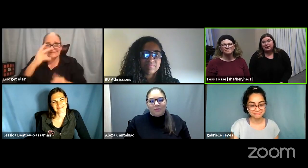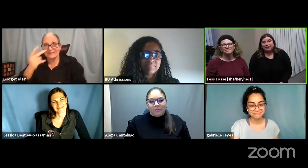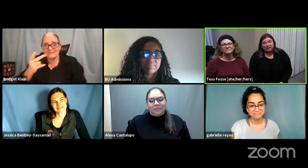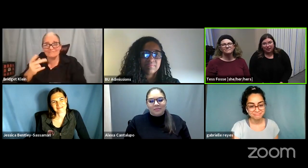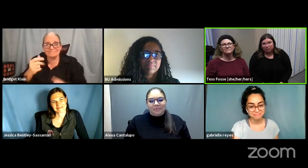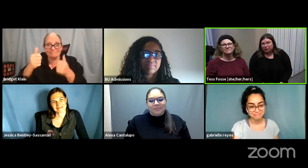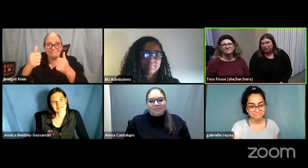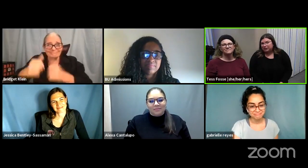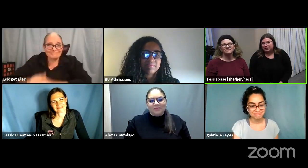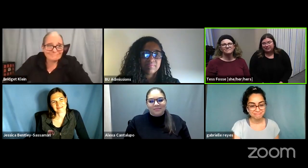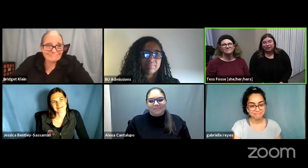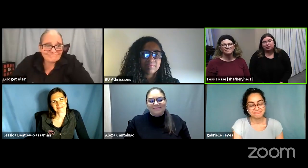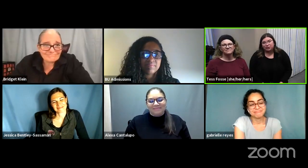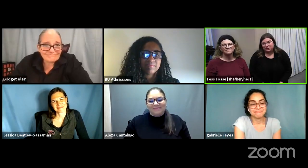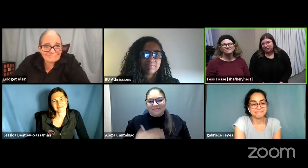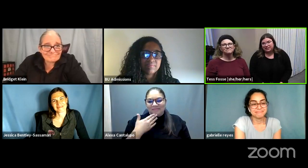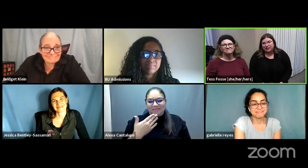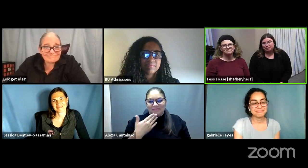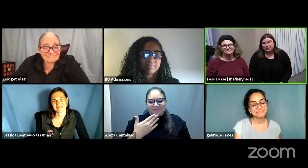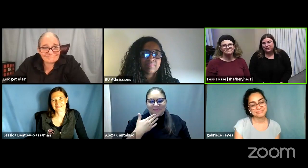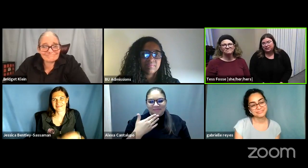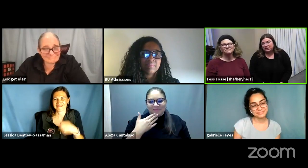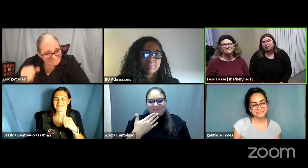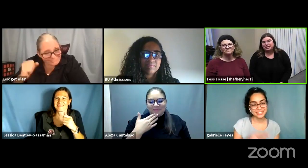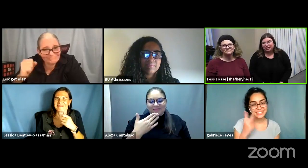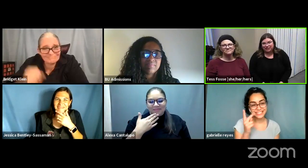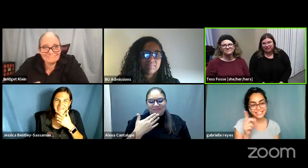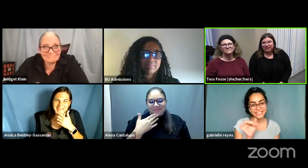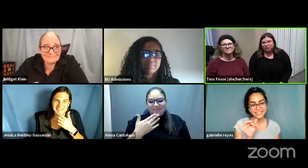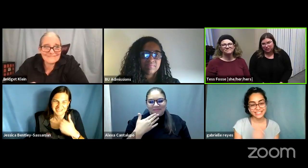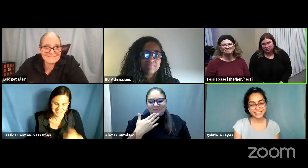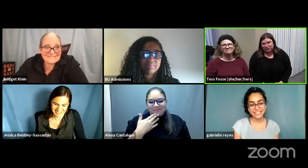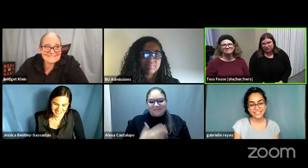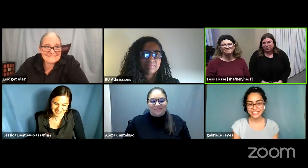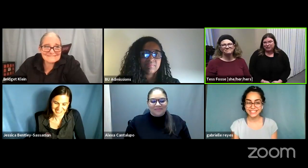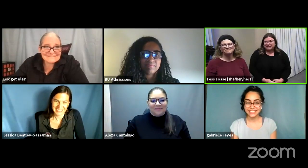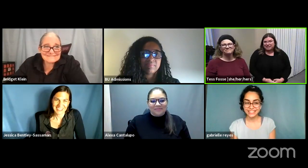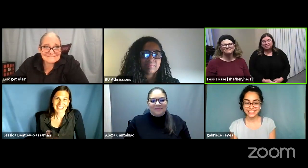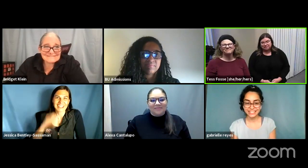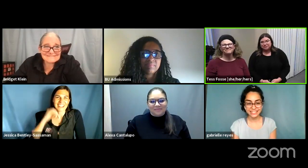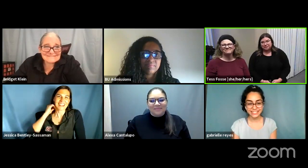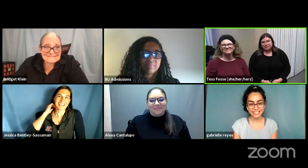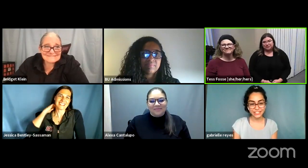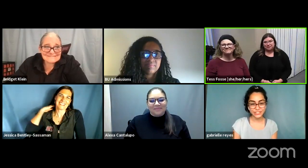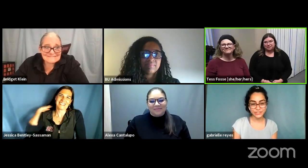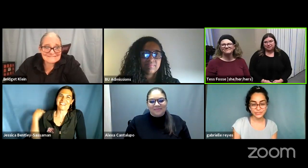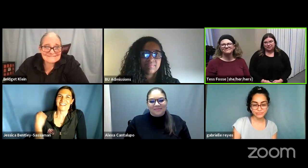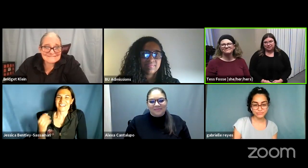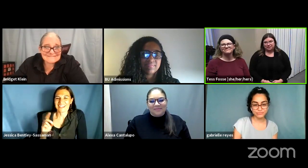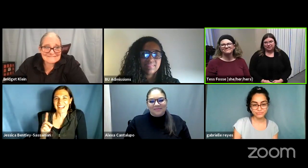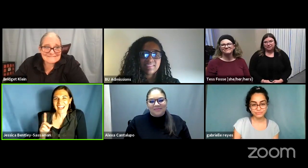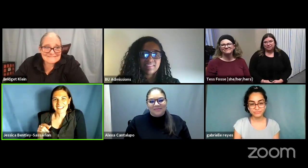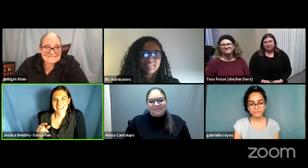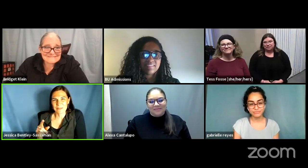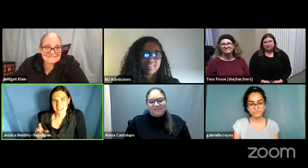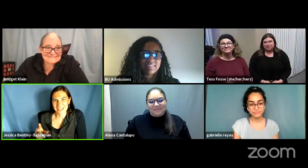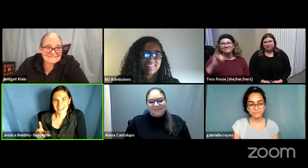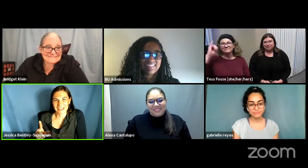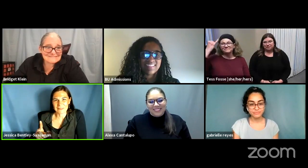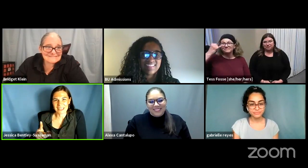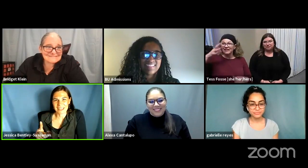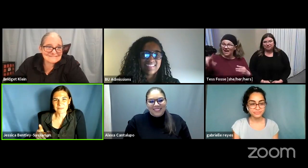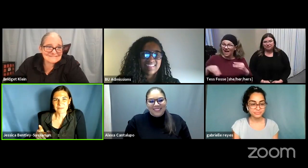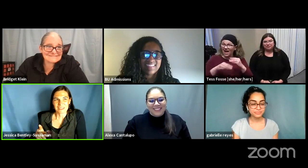time. They were stellar students, and it's so good to hear that they enjoyed those experiences. Can I add